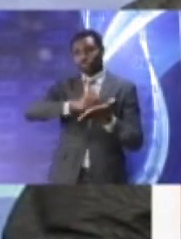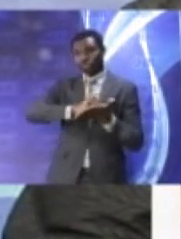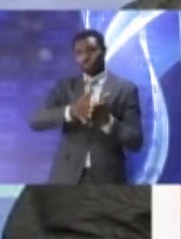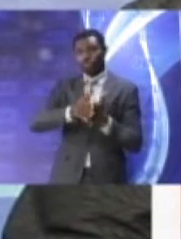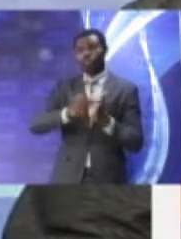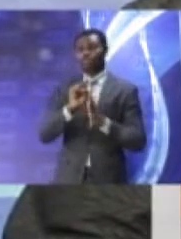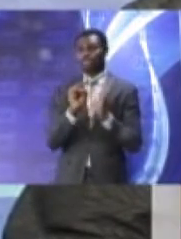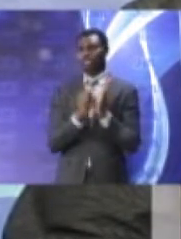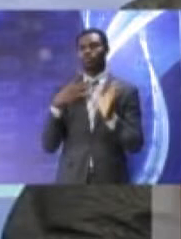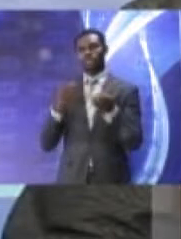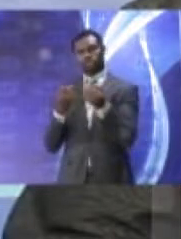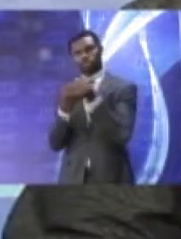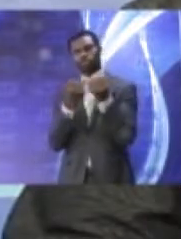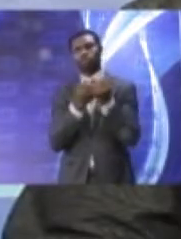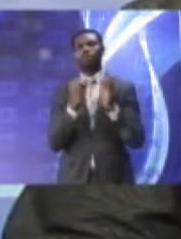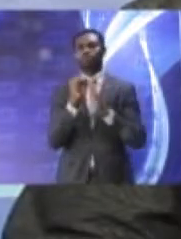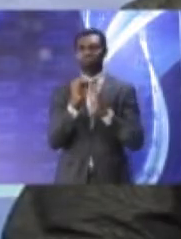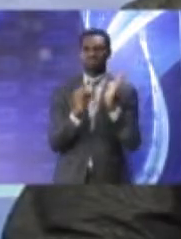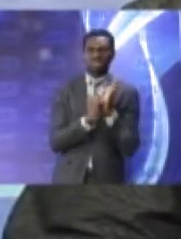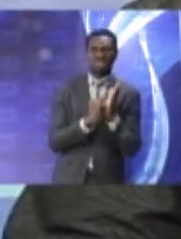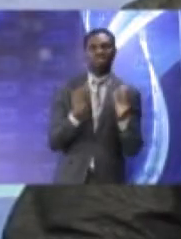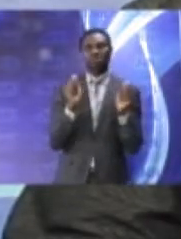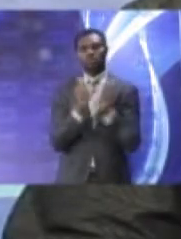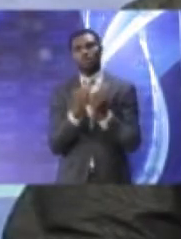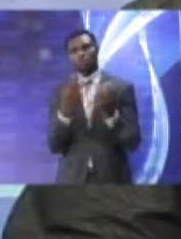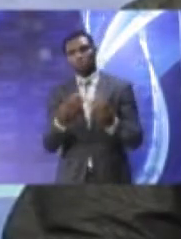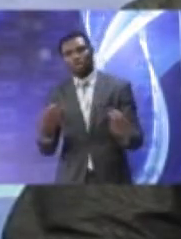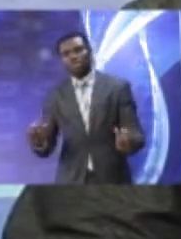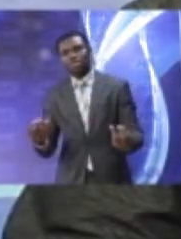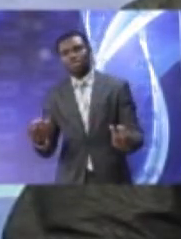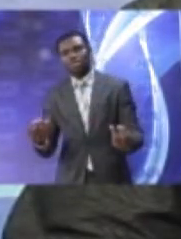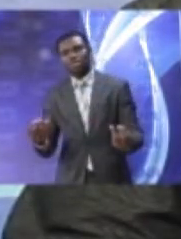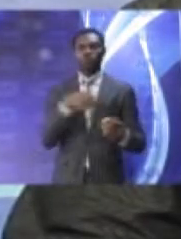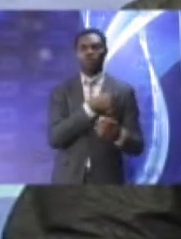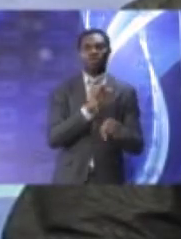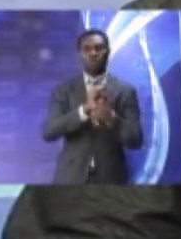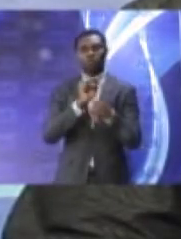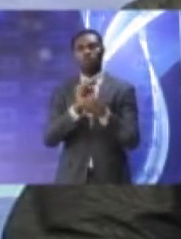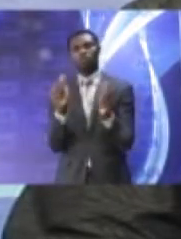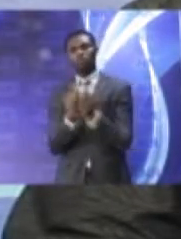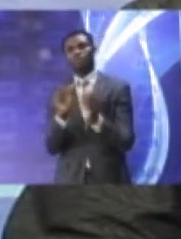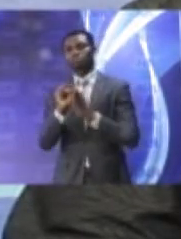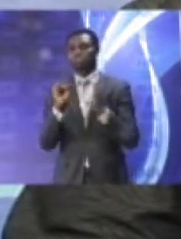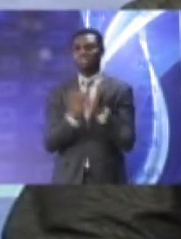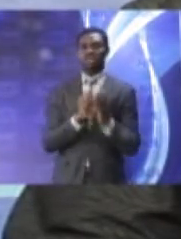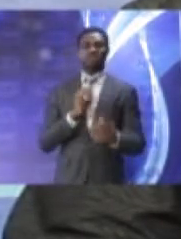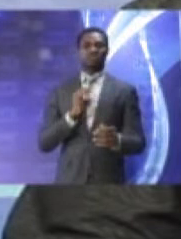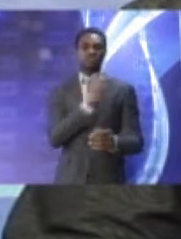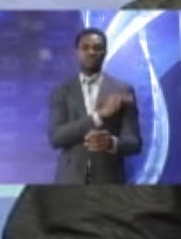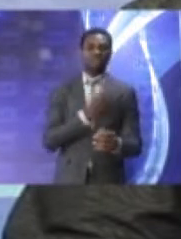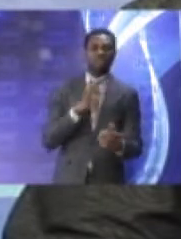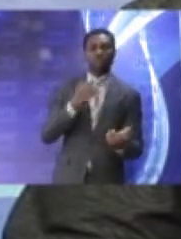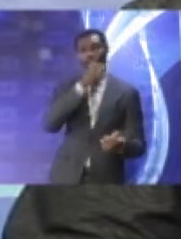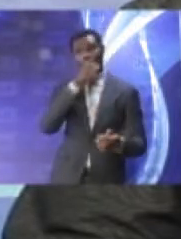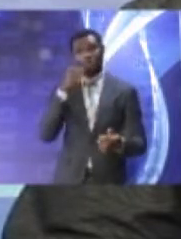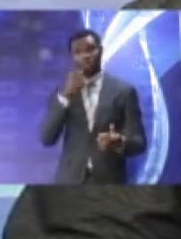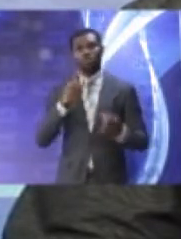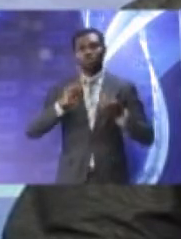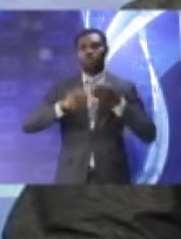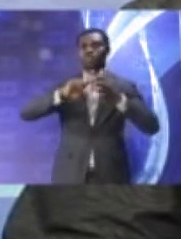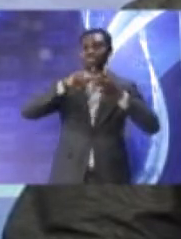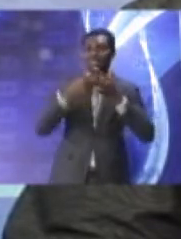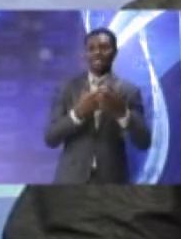states with disinfection materials. We've working with the state ministries of agriculture, commence and